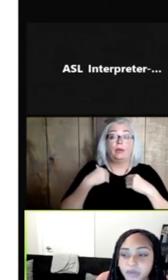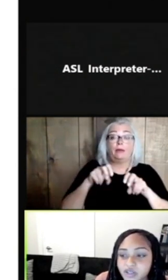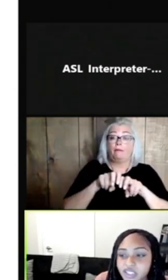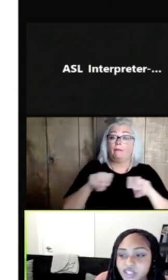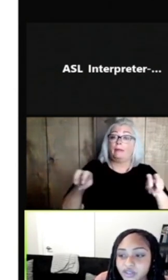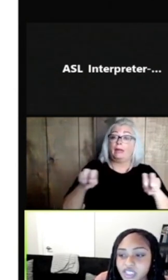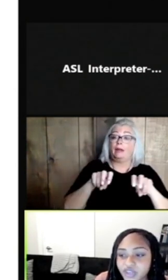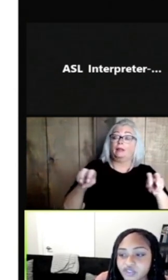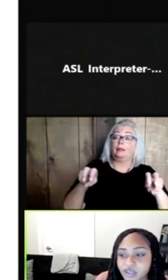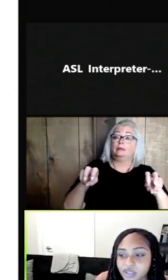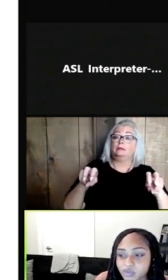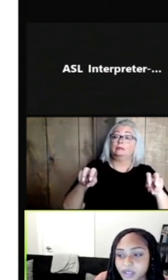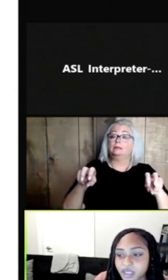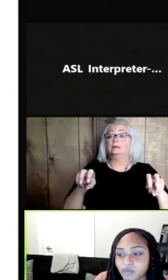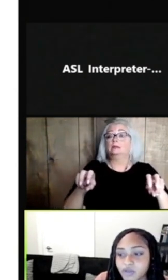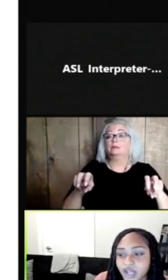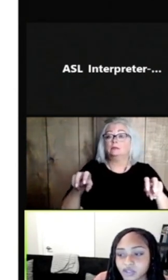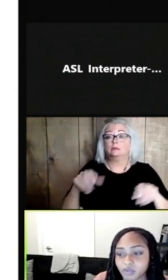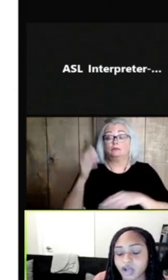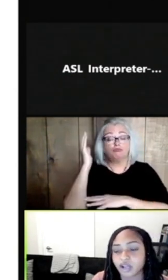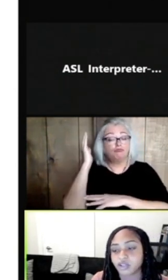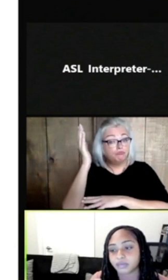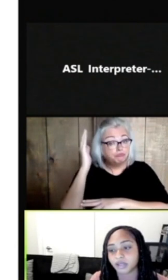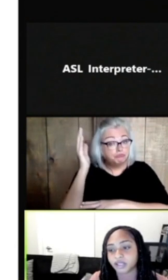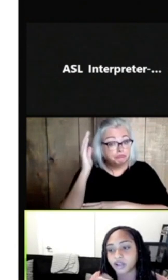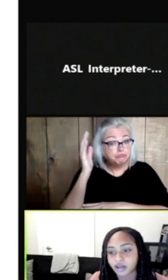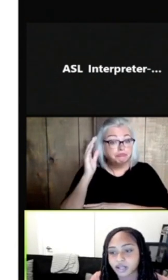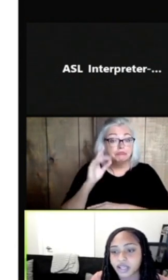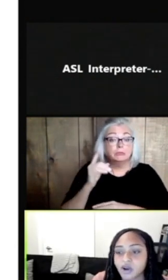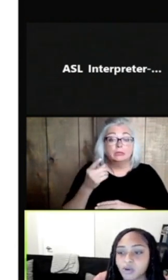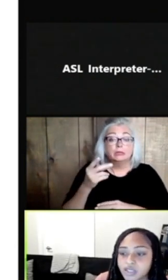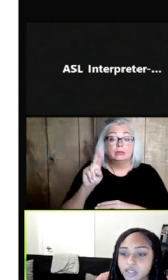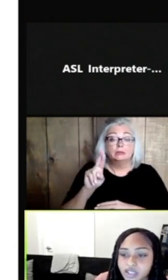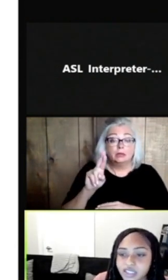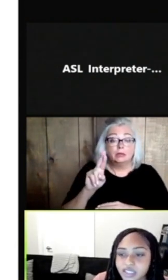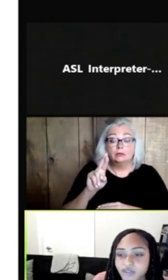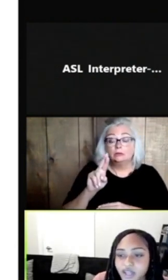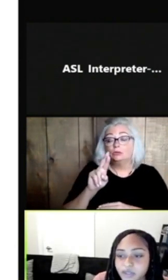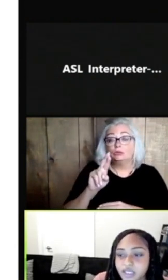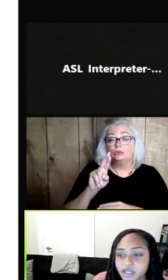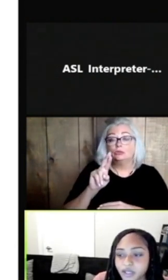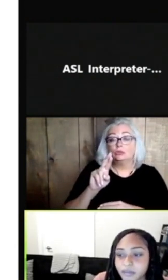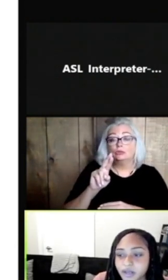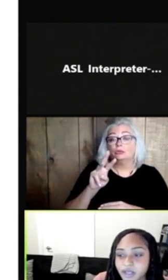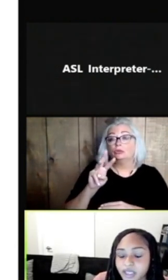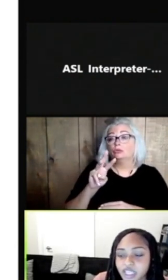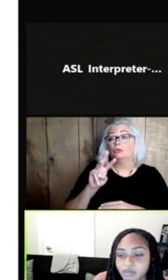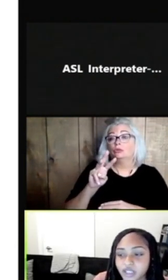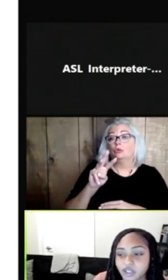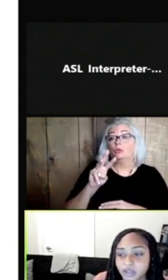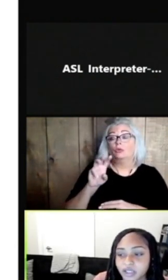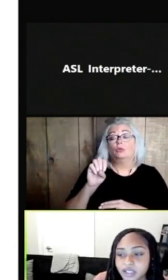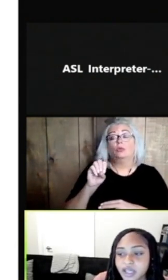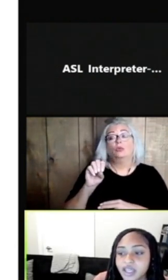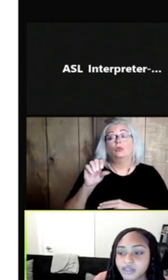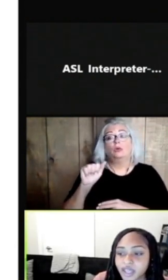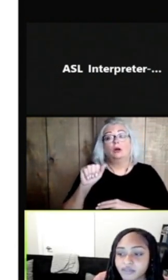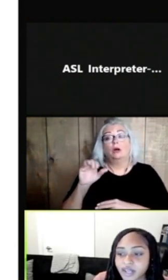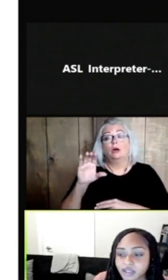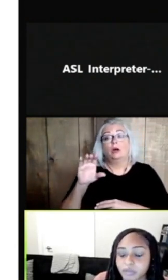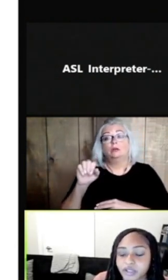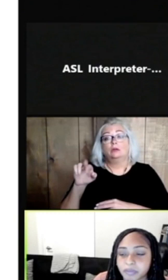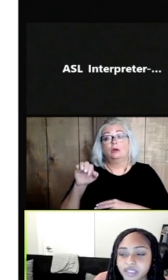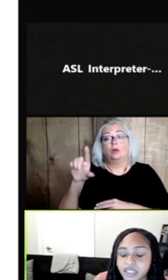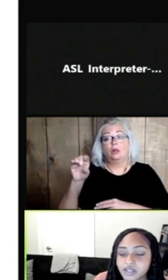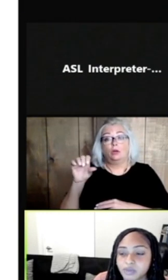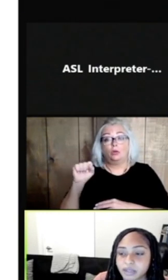our speakers here at these faith summits. We begin with Dr. Juan Carlos Villaire, who is our Assistant Vice President for Community Engagement at Loma Linda. Then we have